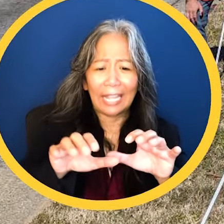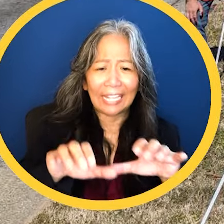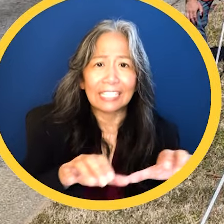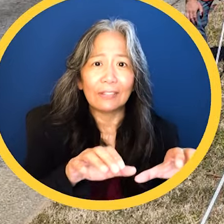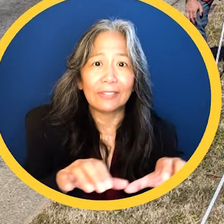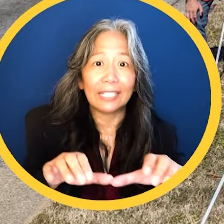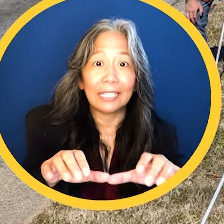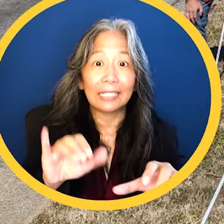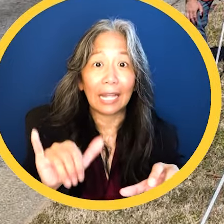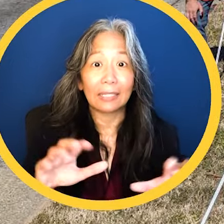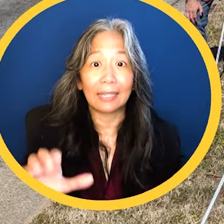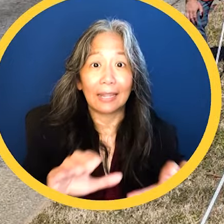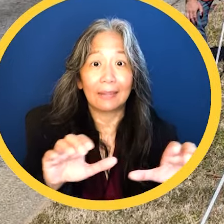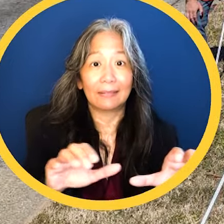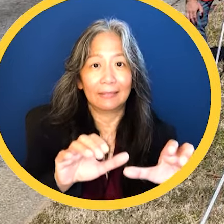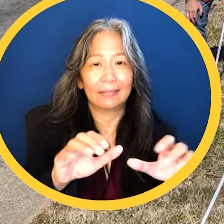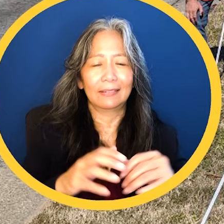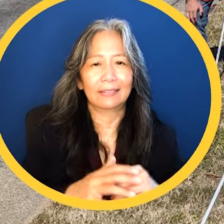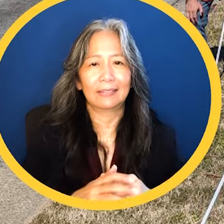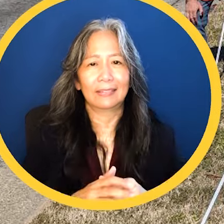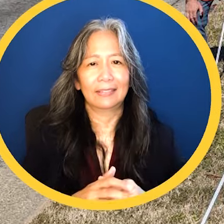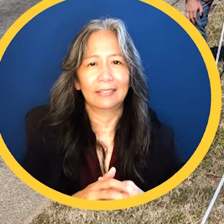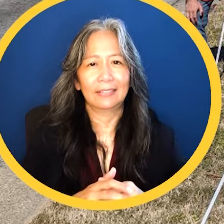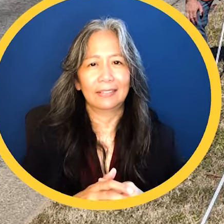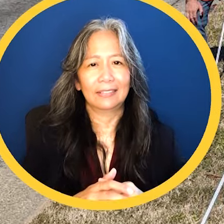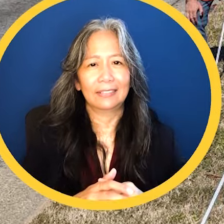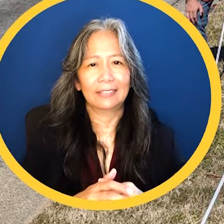activities that are being done. You know,